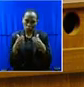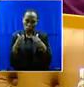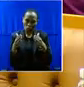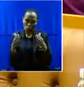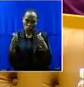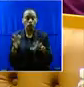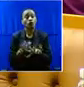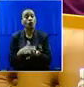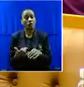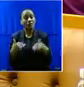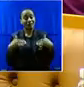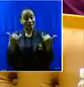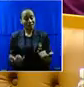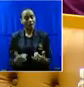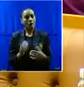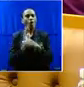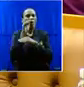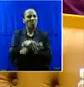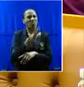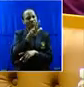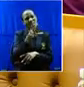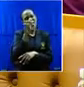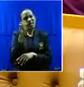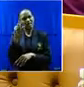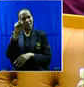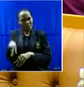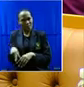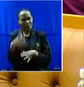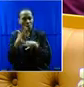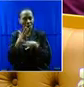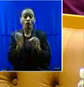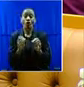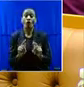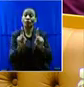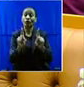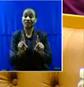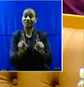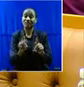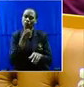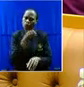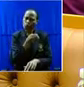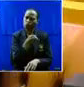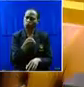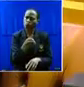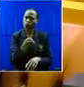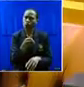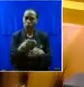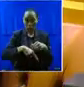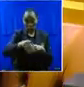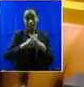with over 800,000 employment opportunities created in the months